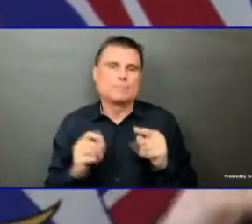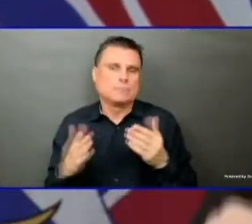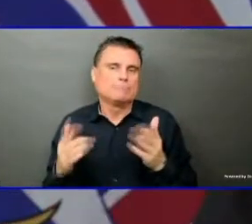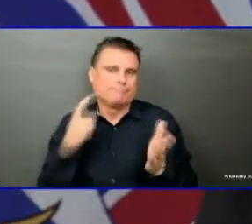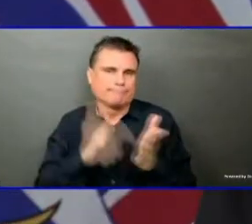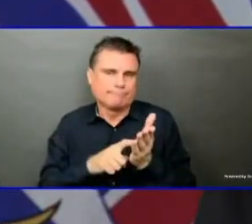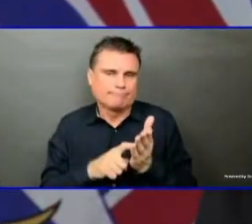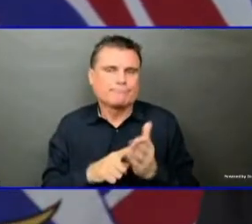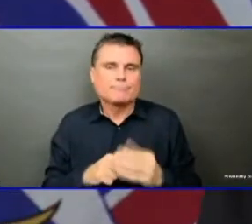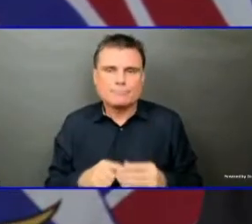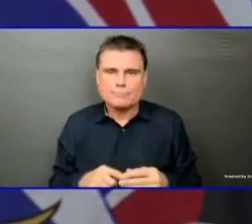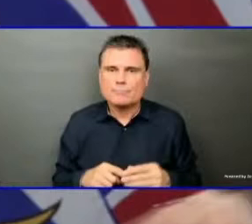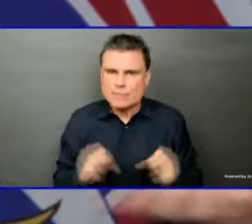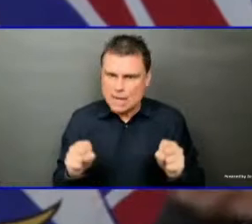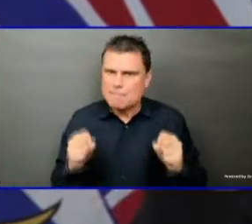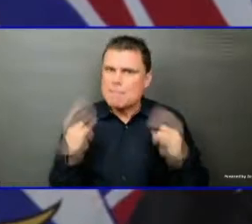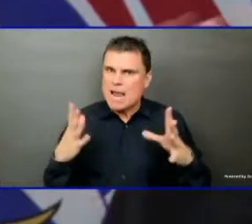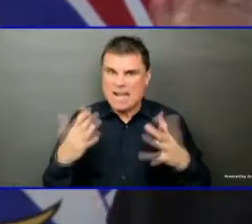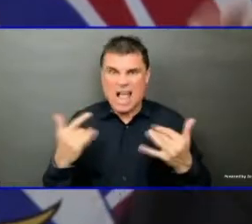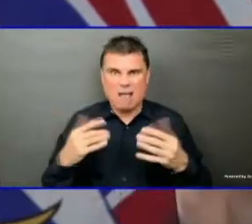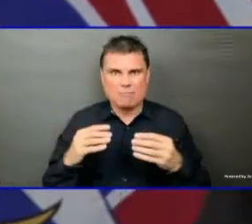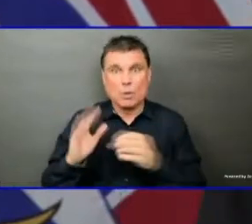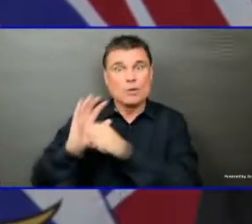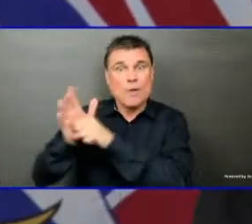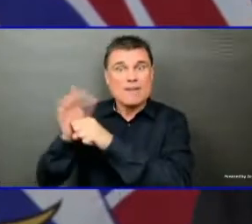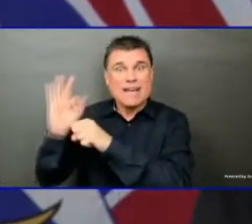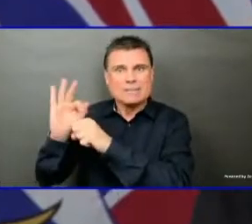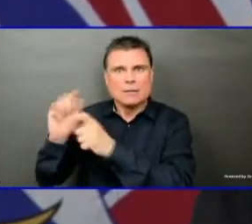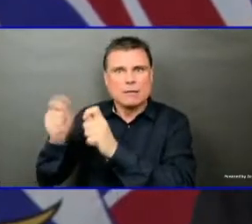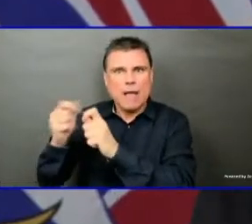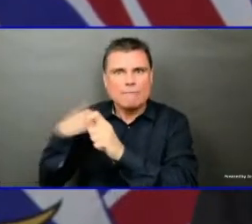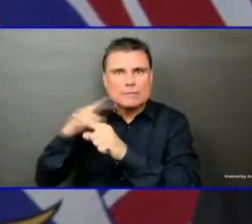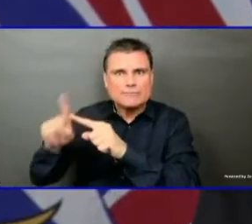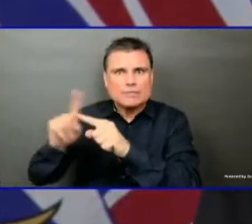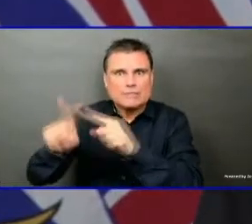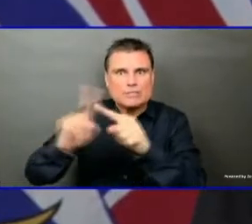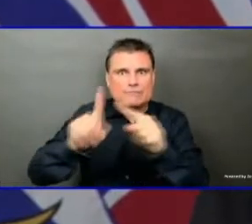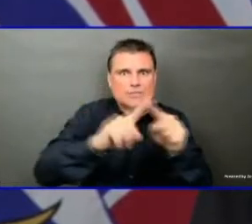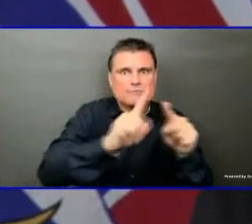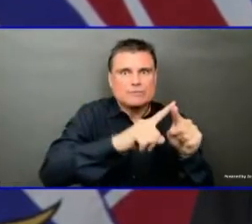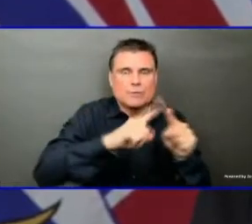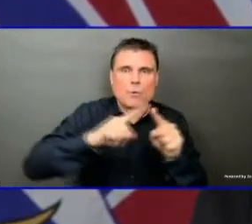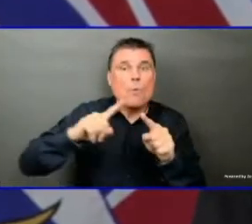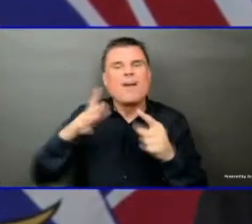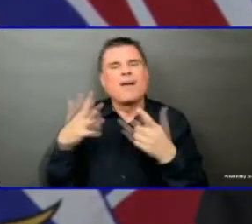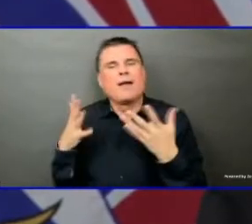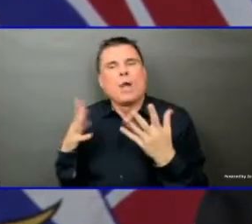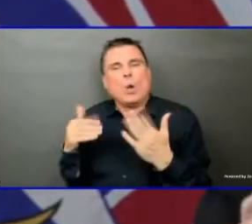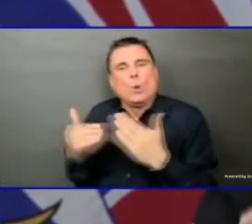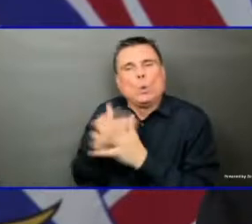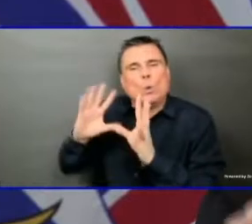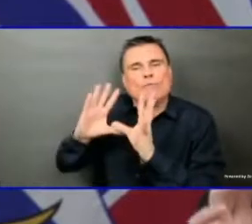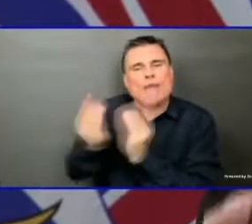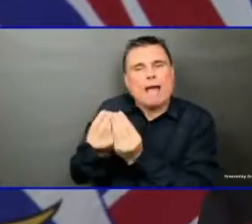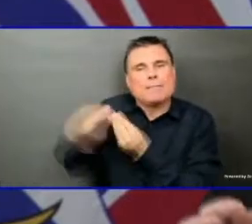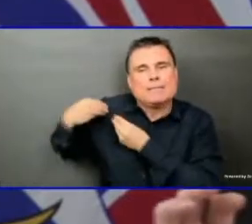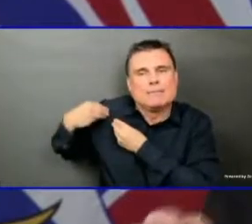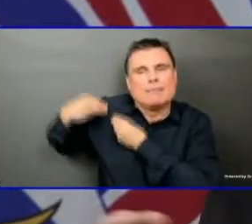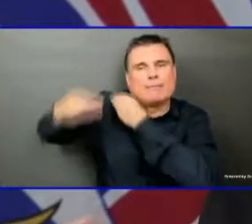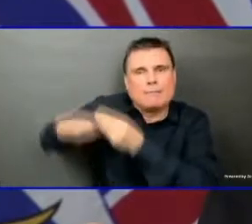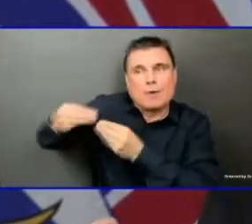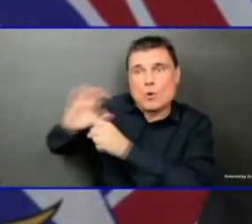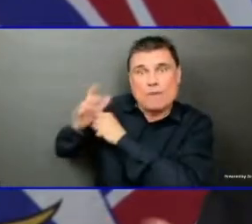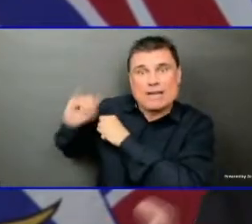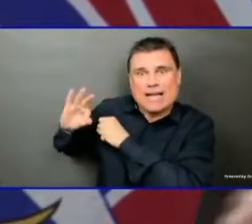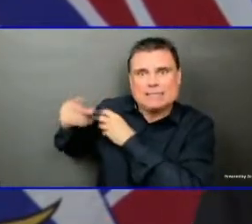that phylogenetic tree shows you all the different strains, but that's why we're calling some specific one variants